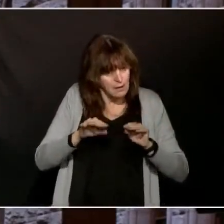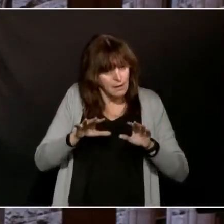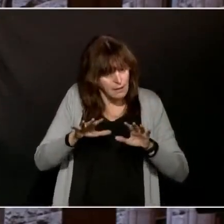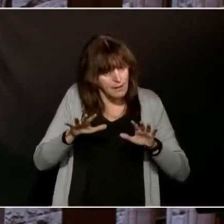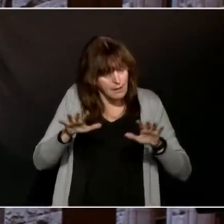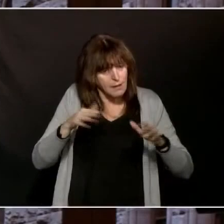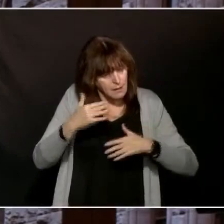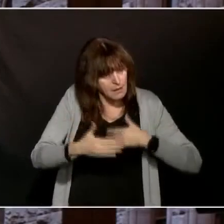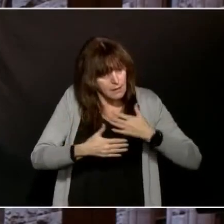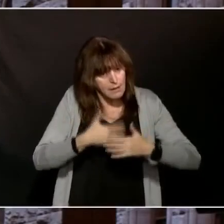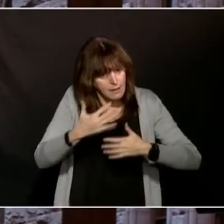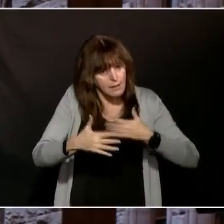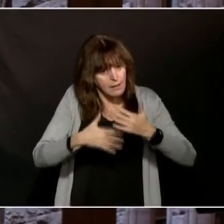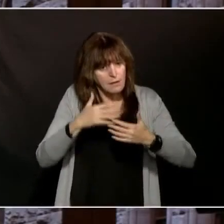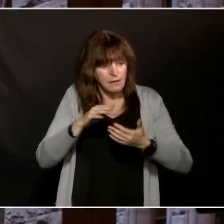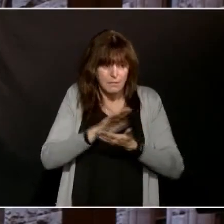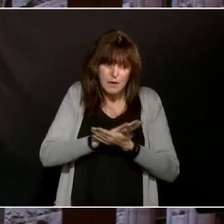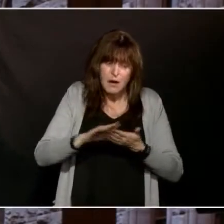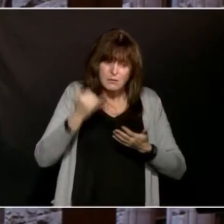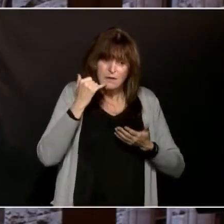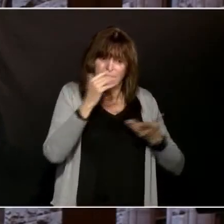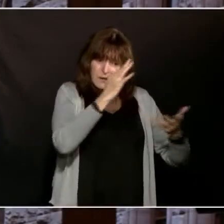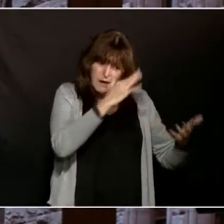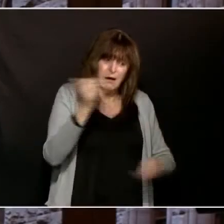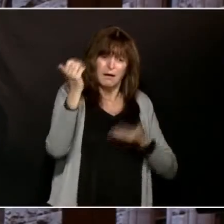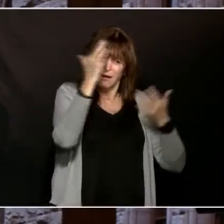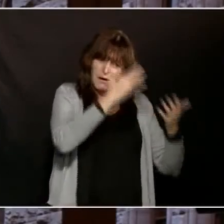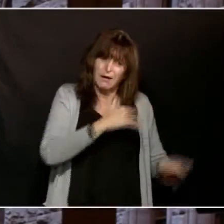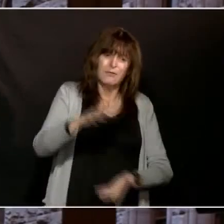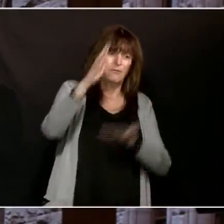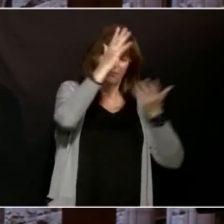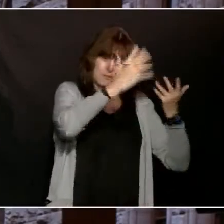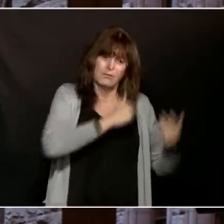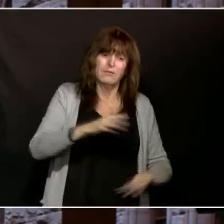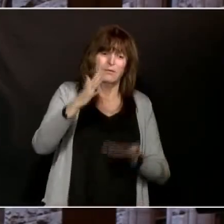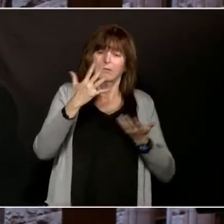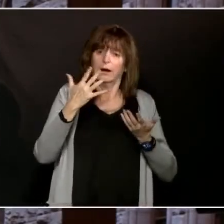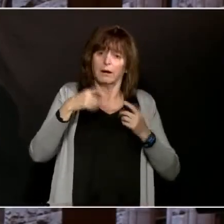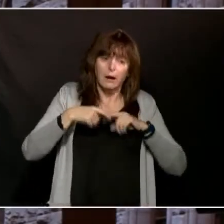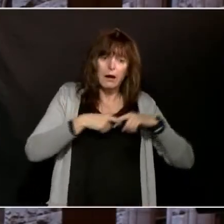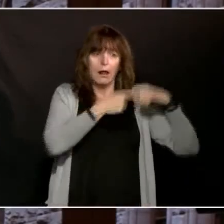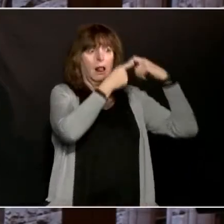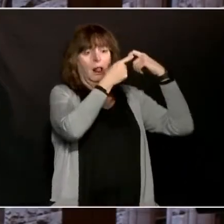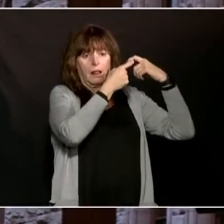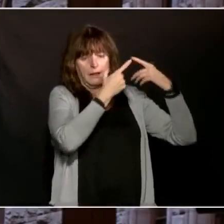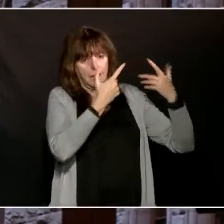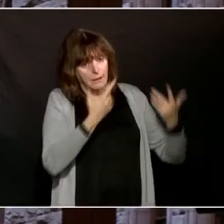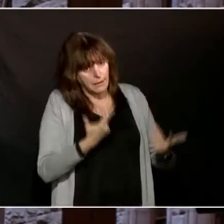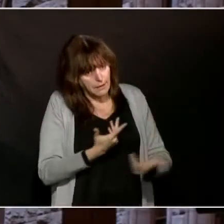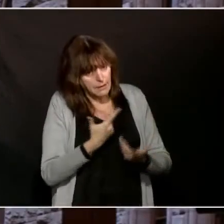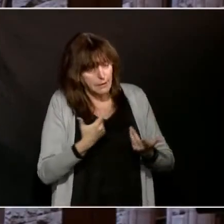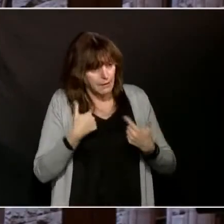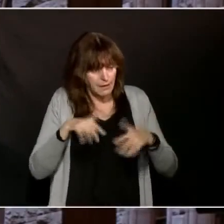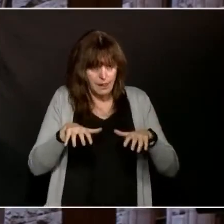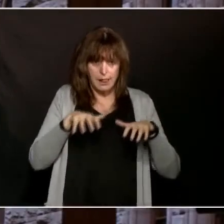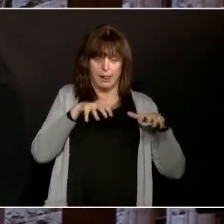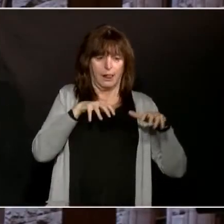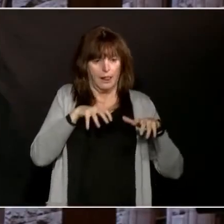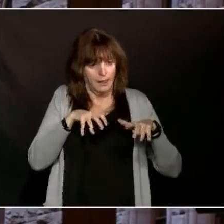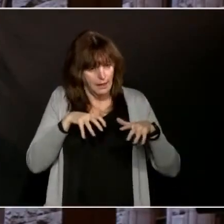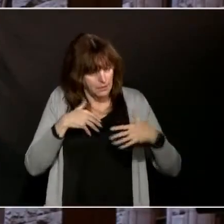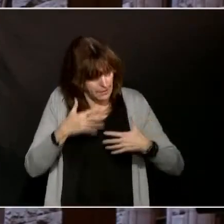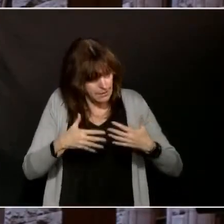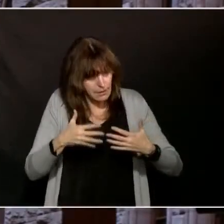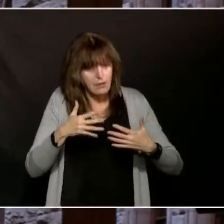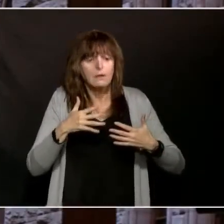not have the slowdown, but it did occur, and that's beyond our control. But we're going to step back up into that. So there's a number of different things moving